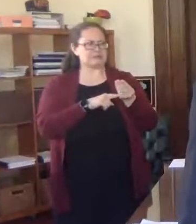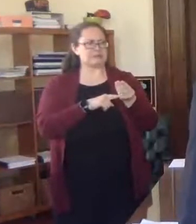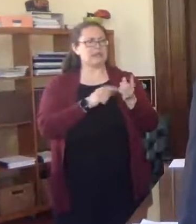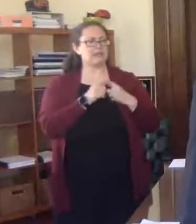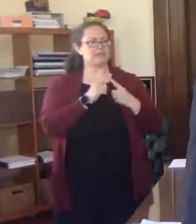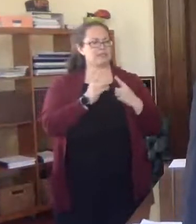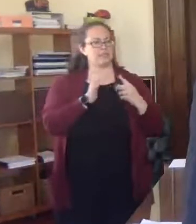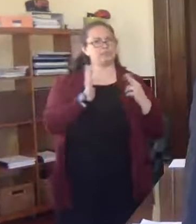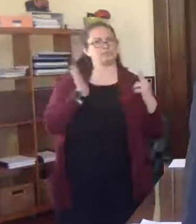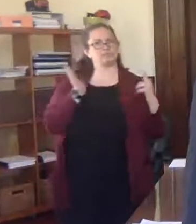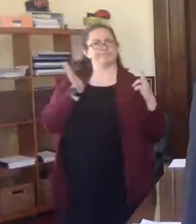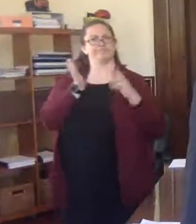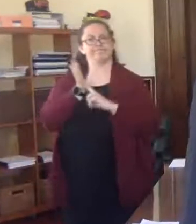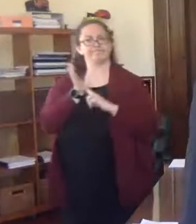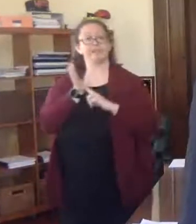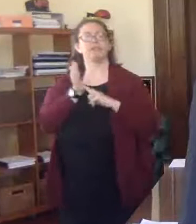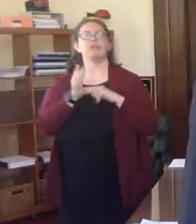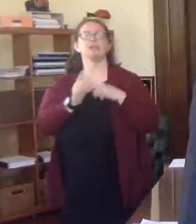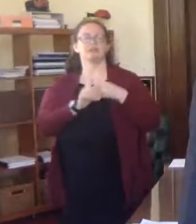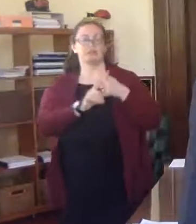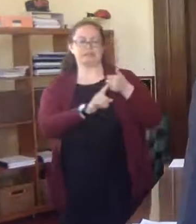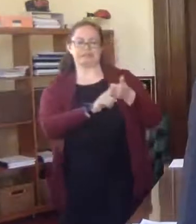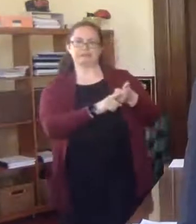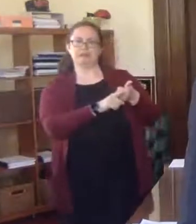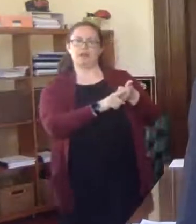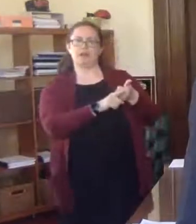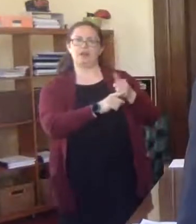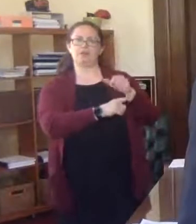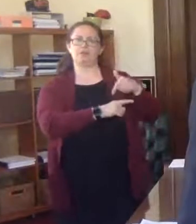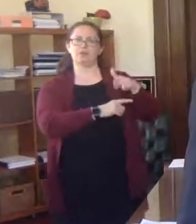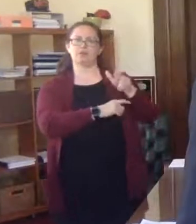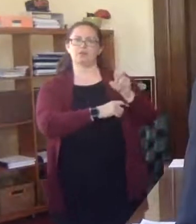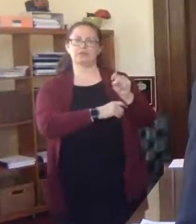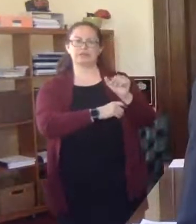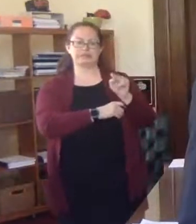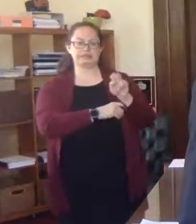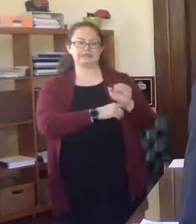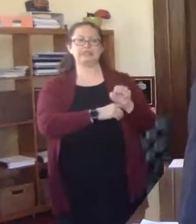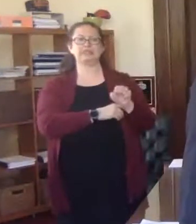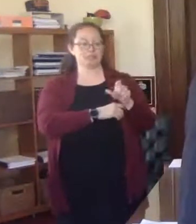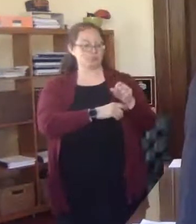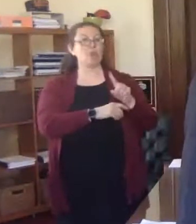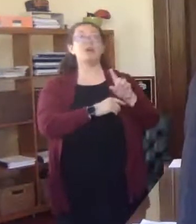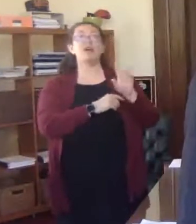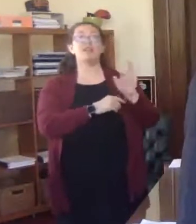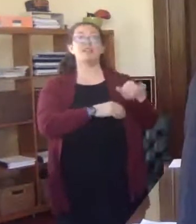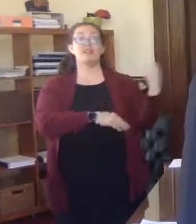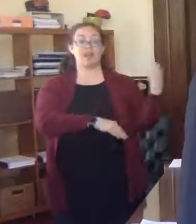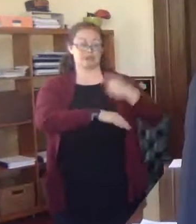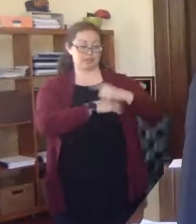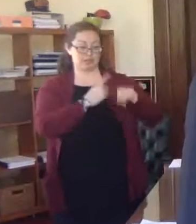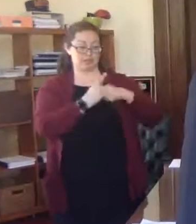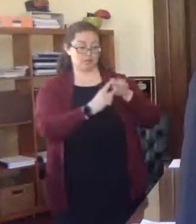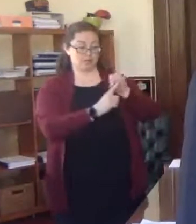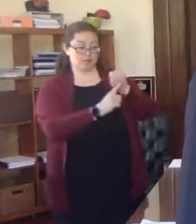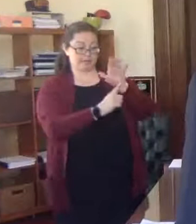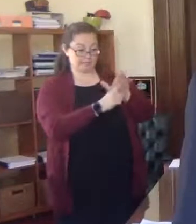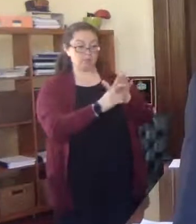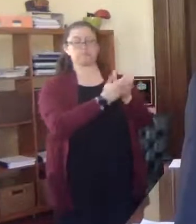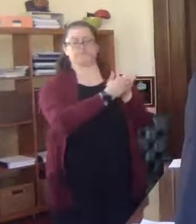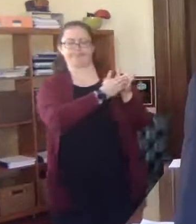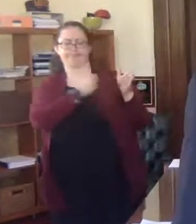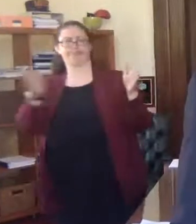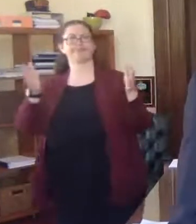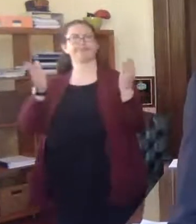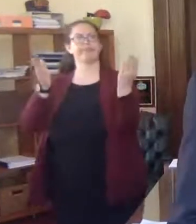our self-quarantine program, which is for 14 days from their last date of previous exposure to the confirmed case. And during